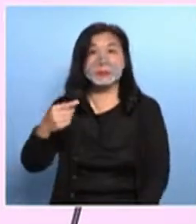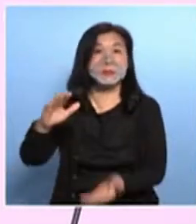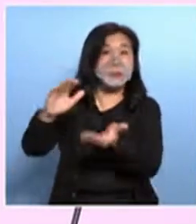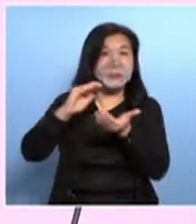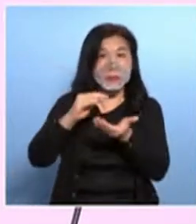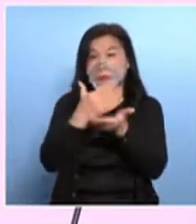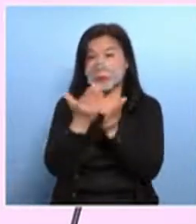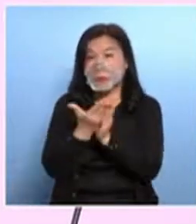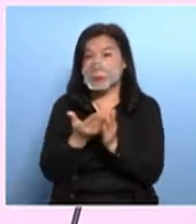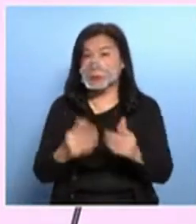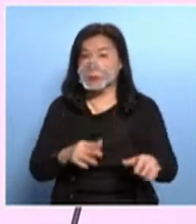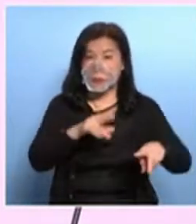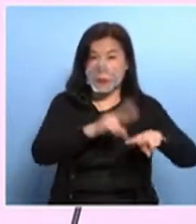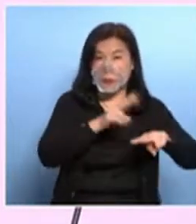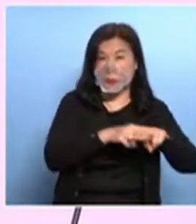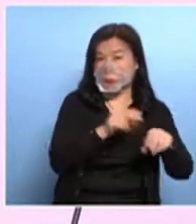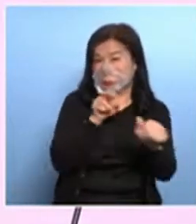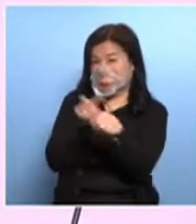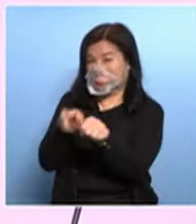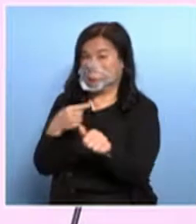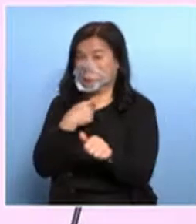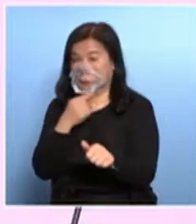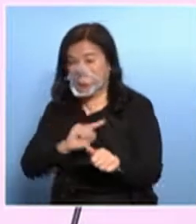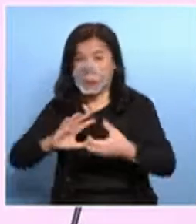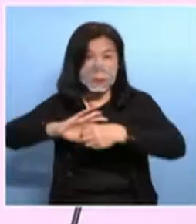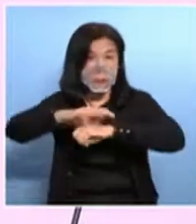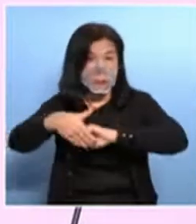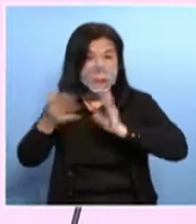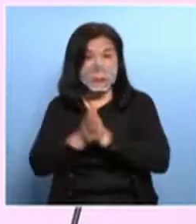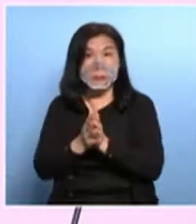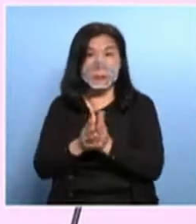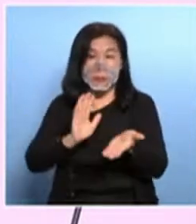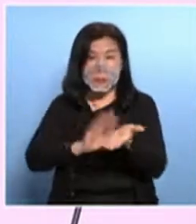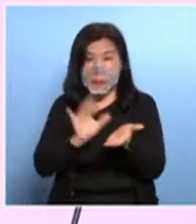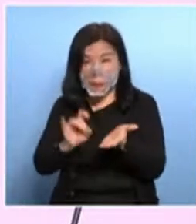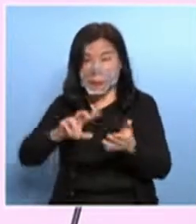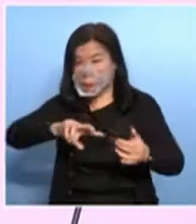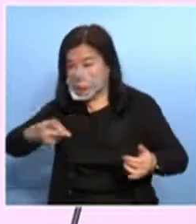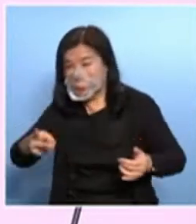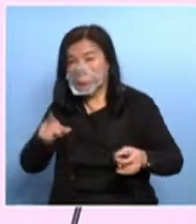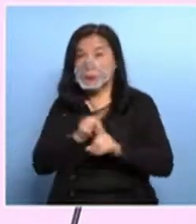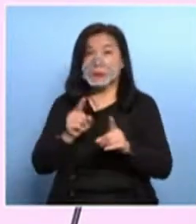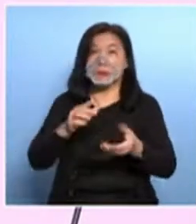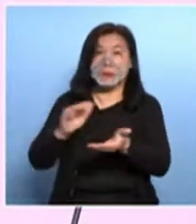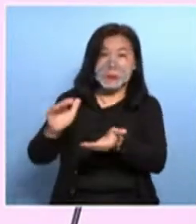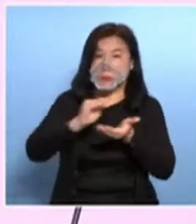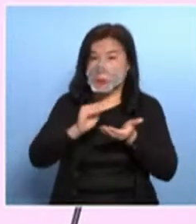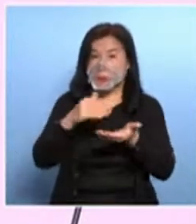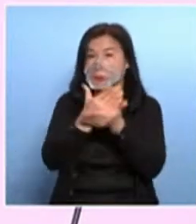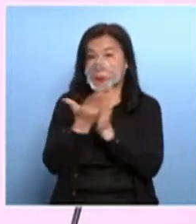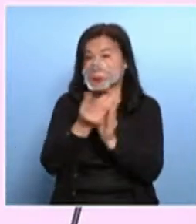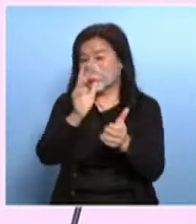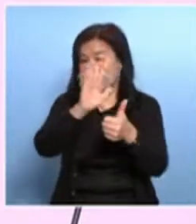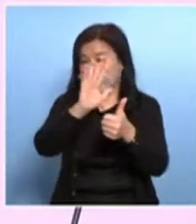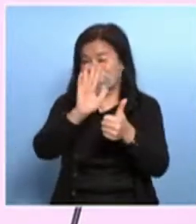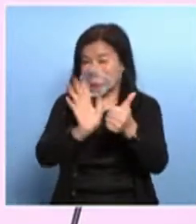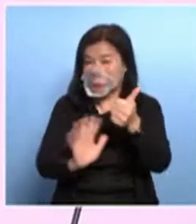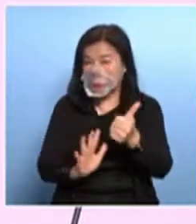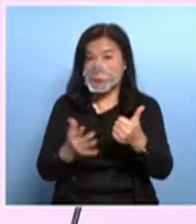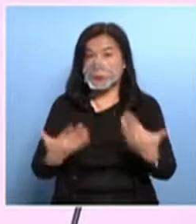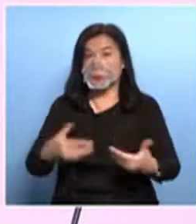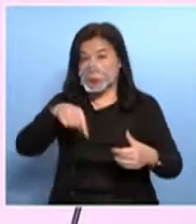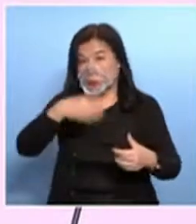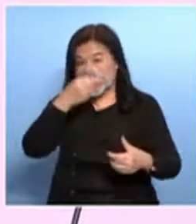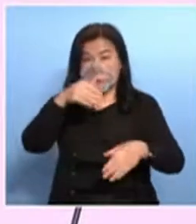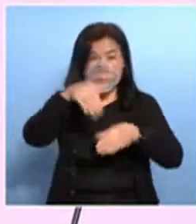Dampened by factors including the monetary policy stance in the US, the regulatory requirements in the mainland, and the emergence of COVID-19's